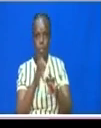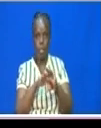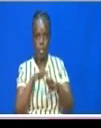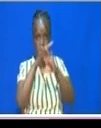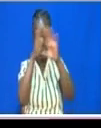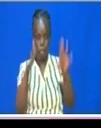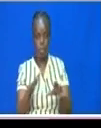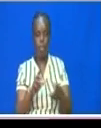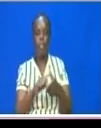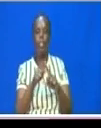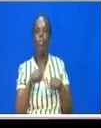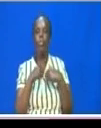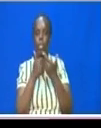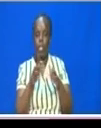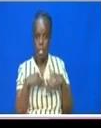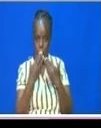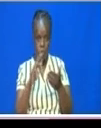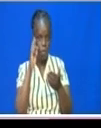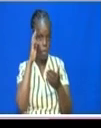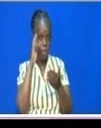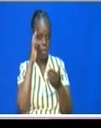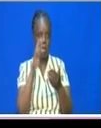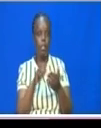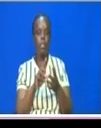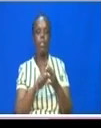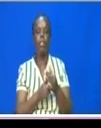reason. So let's start by looking at